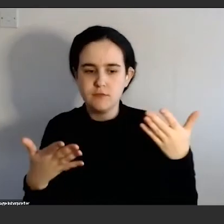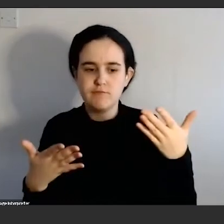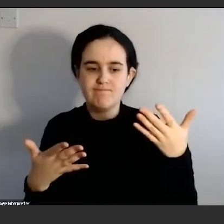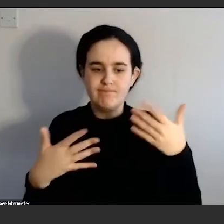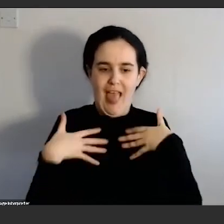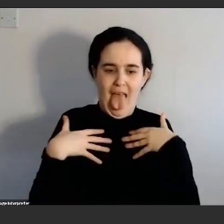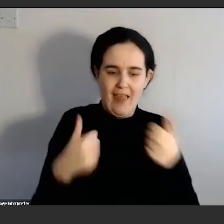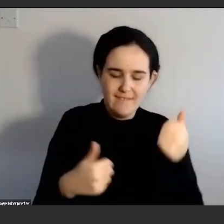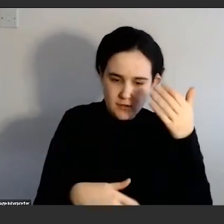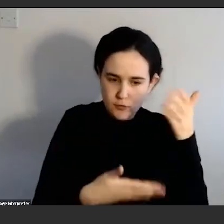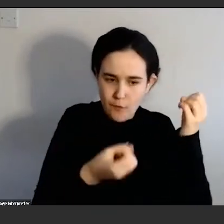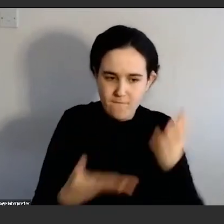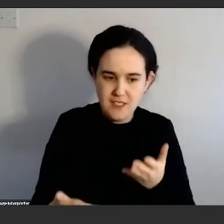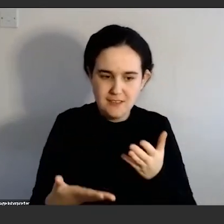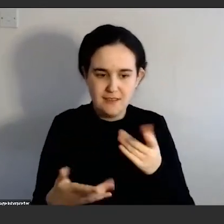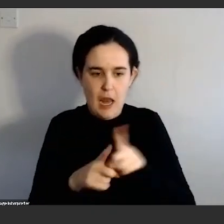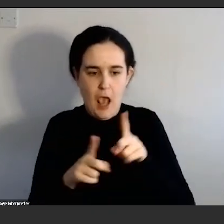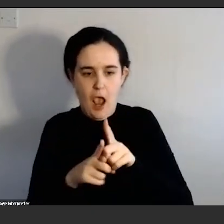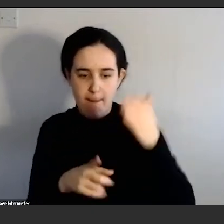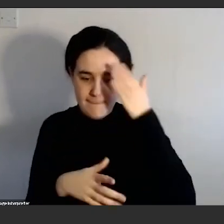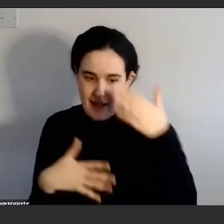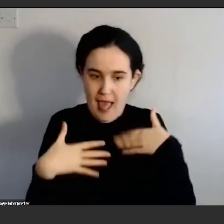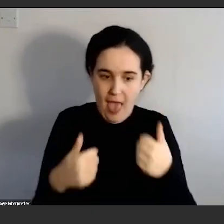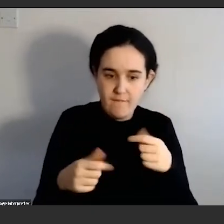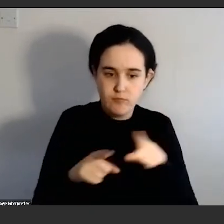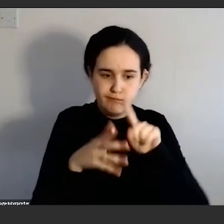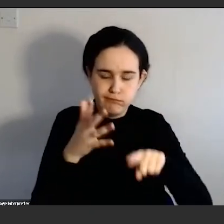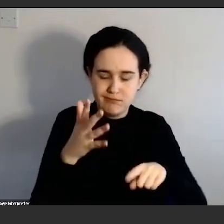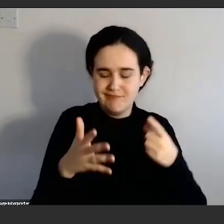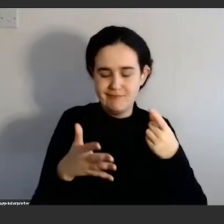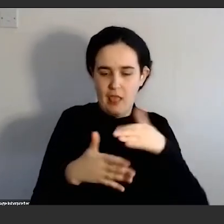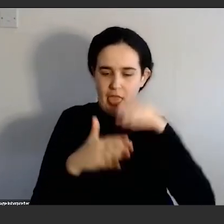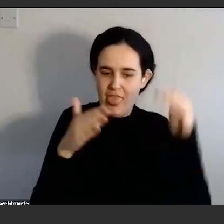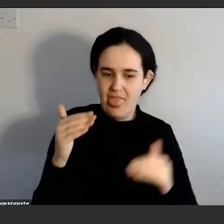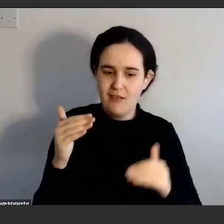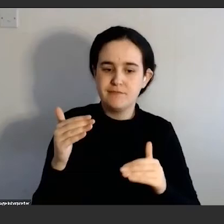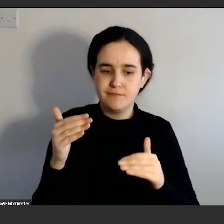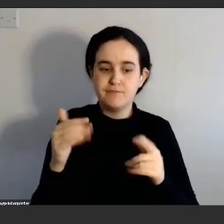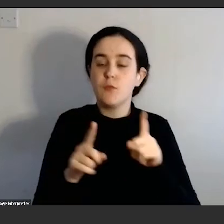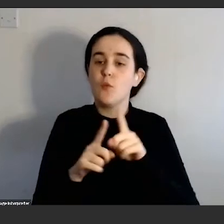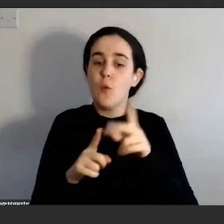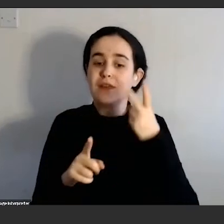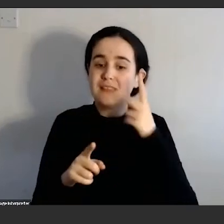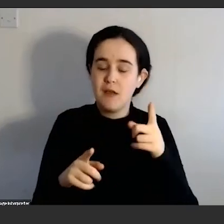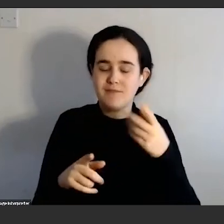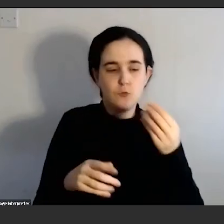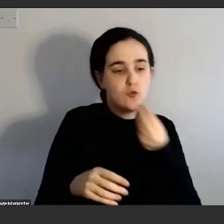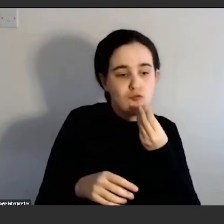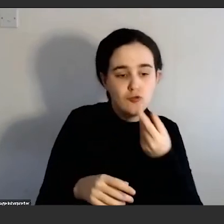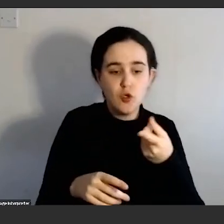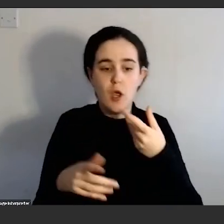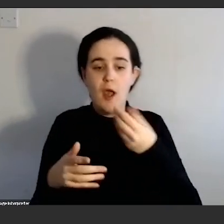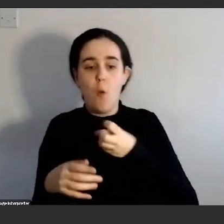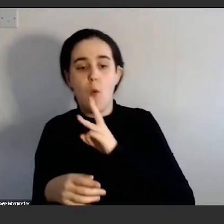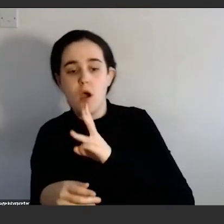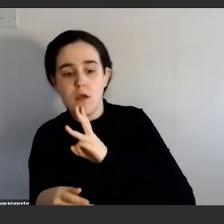nutrition, clean water, and good sanitation and hygiene. The pandemic threatens to reverse the progress we